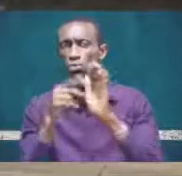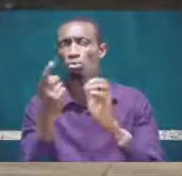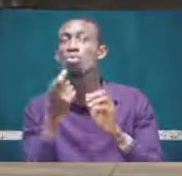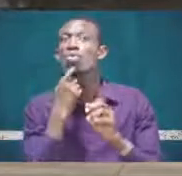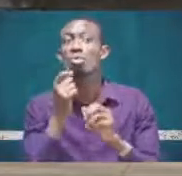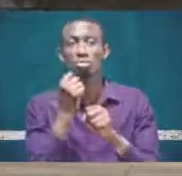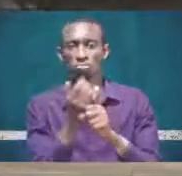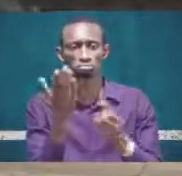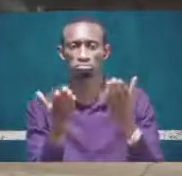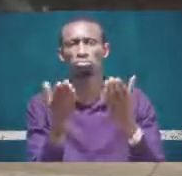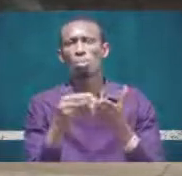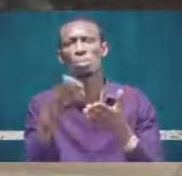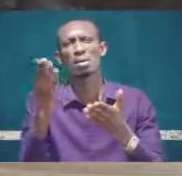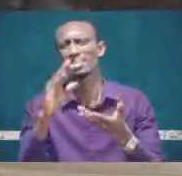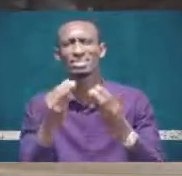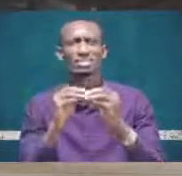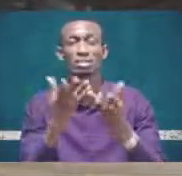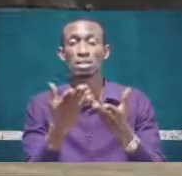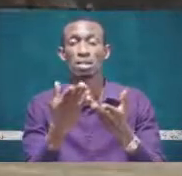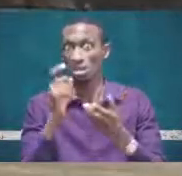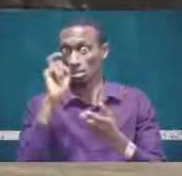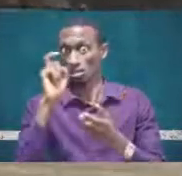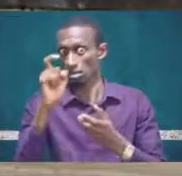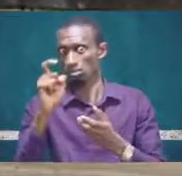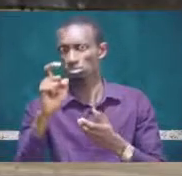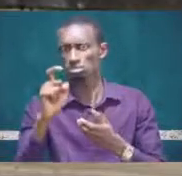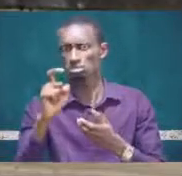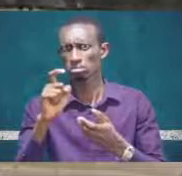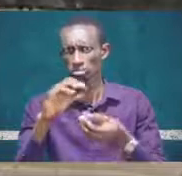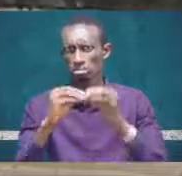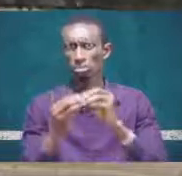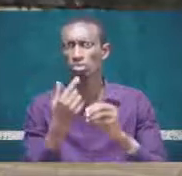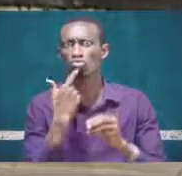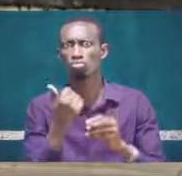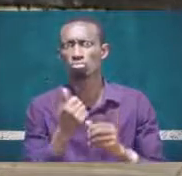of x. X is a real number, of course. So,